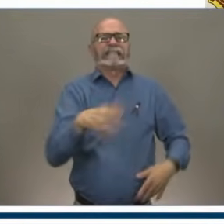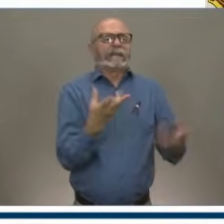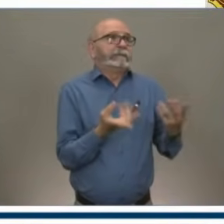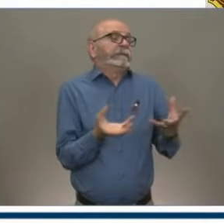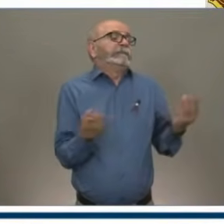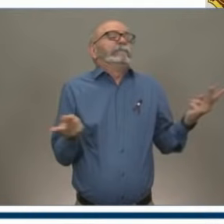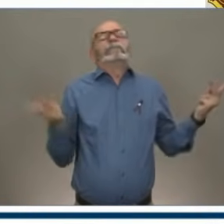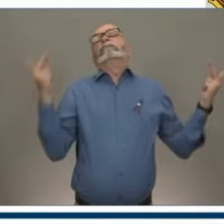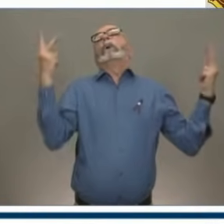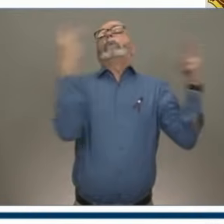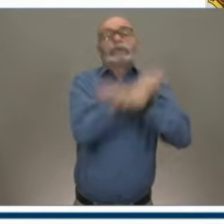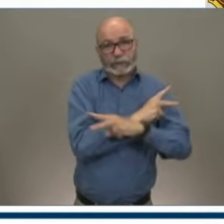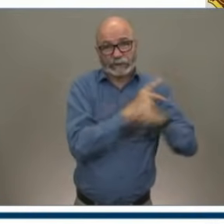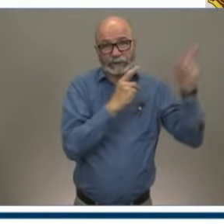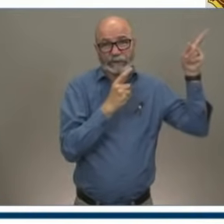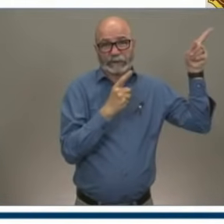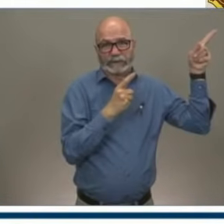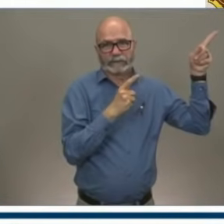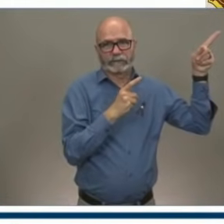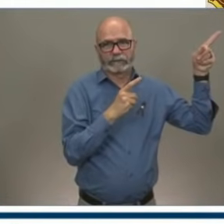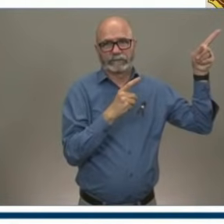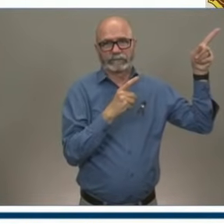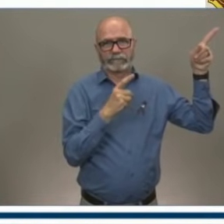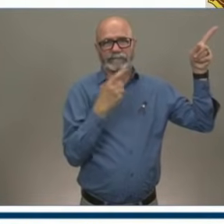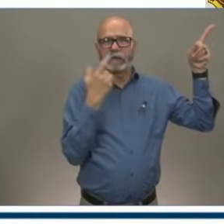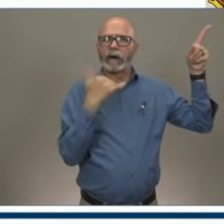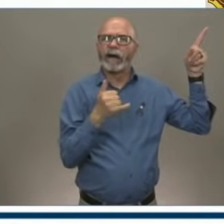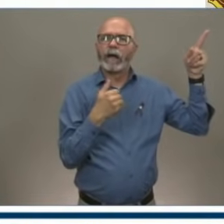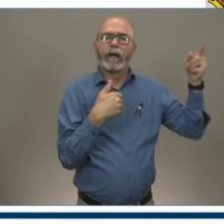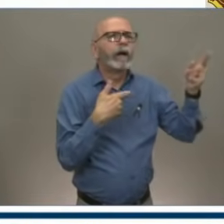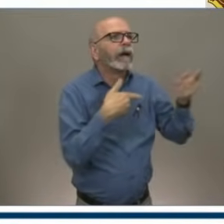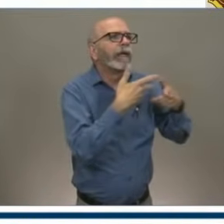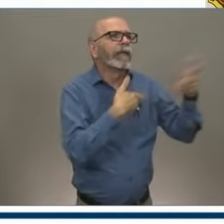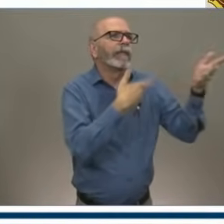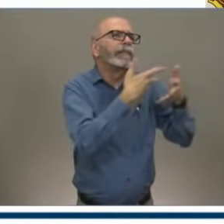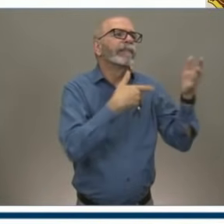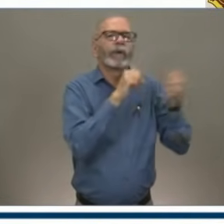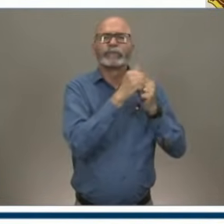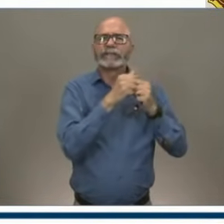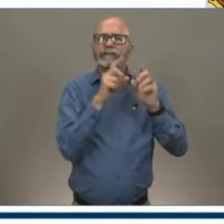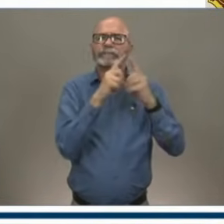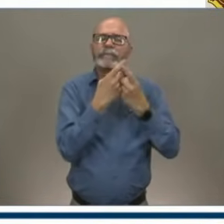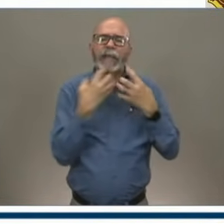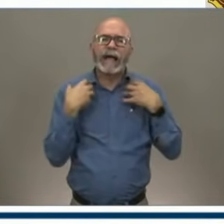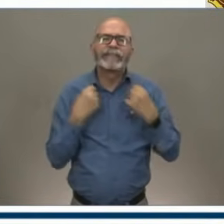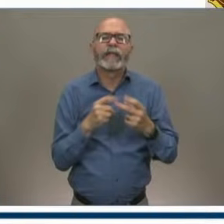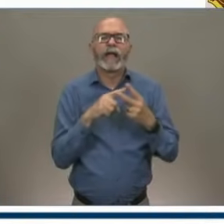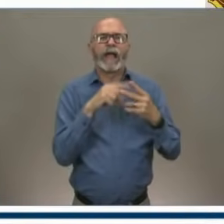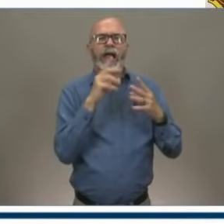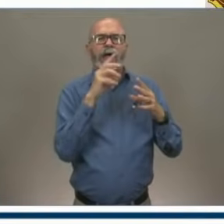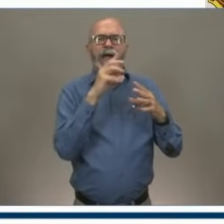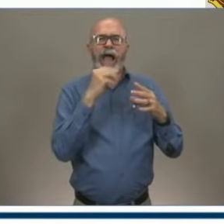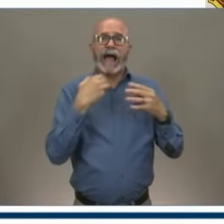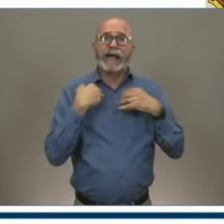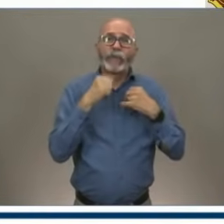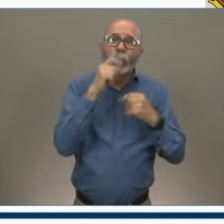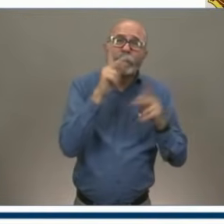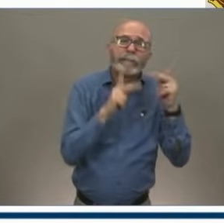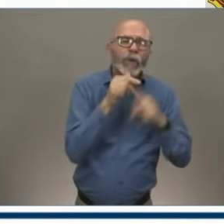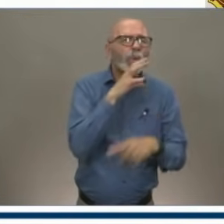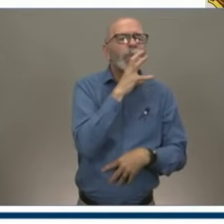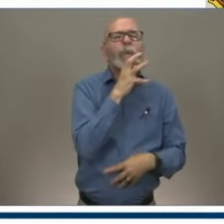in discussions about healthcare funding, you have talked a lot about our aging population and the fact that we should